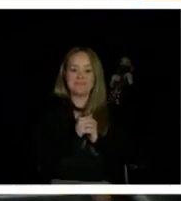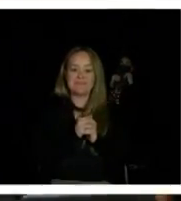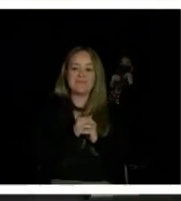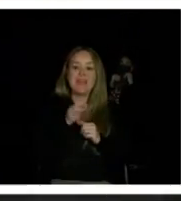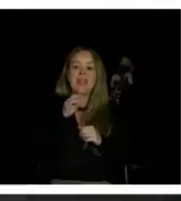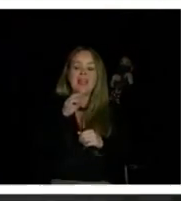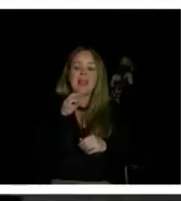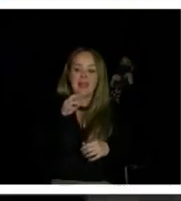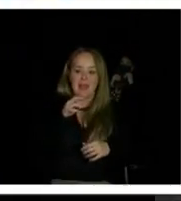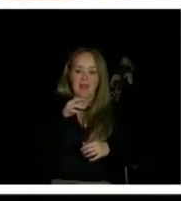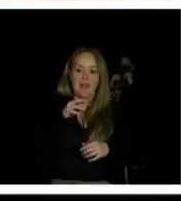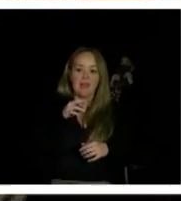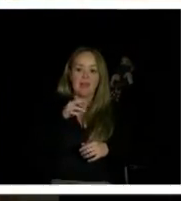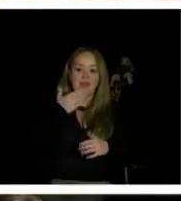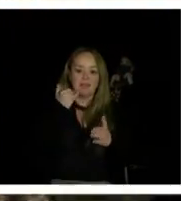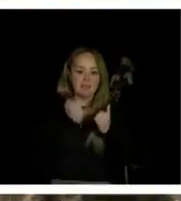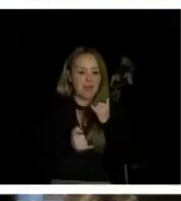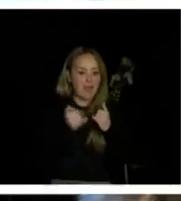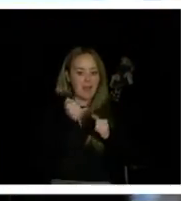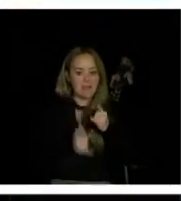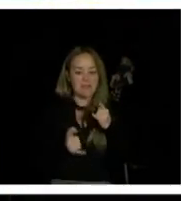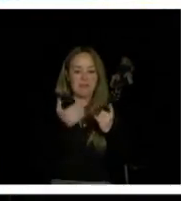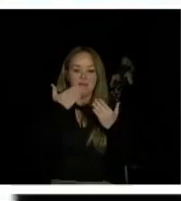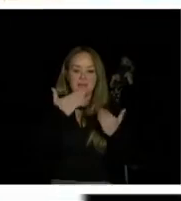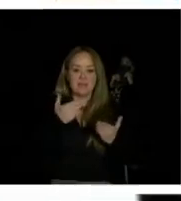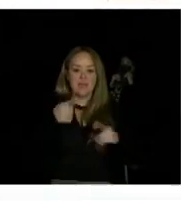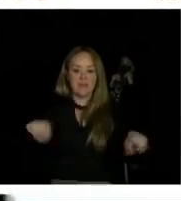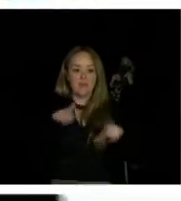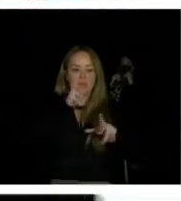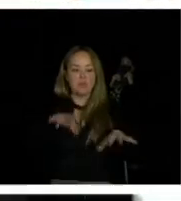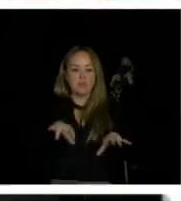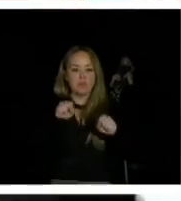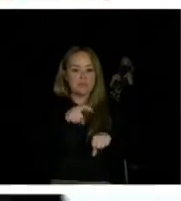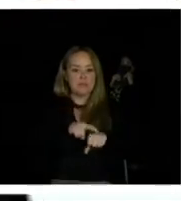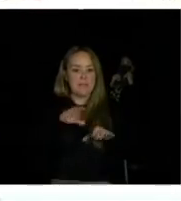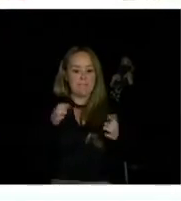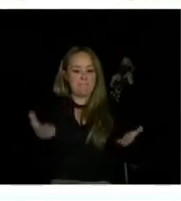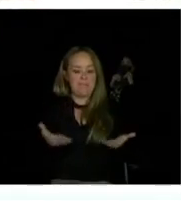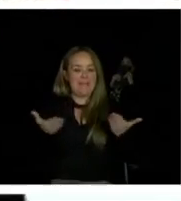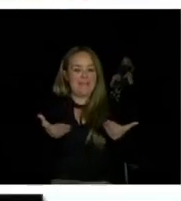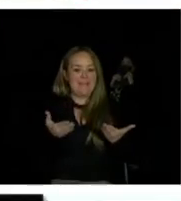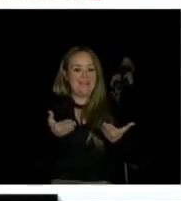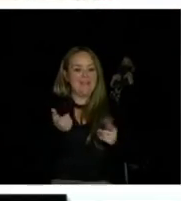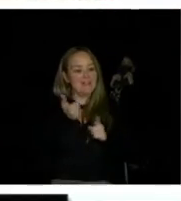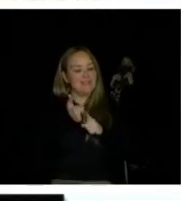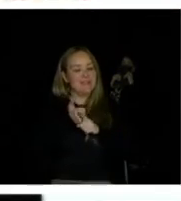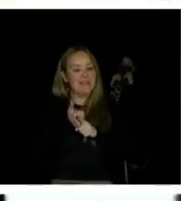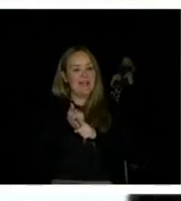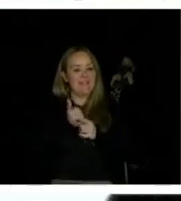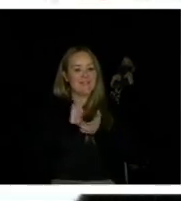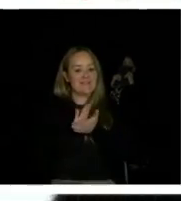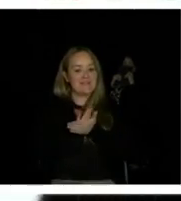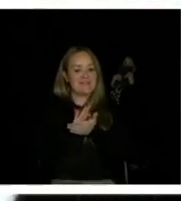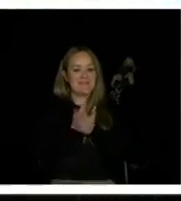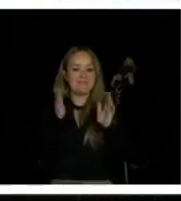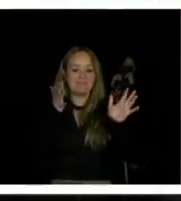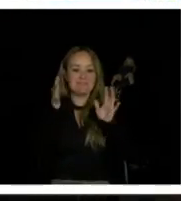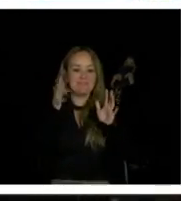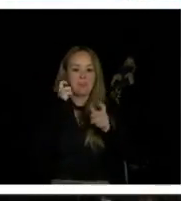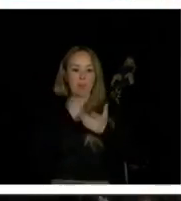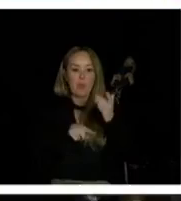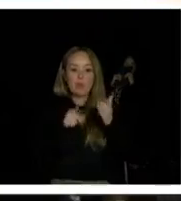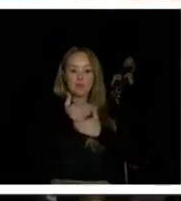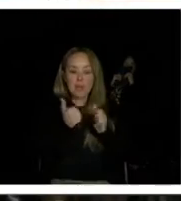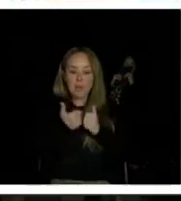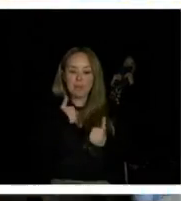And lastly, I want to thank you, those of you who took the time to be here. Give yourselves a round of applause, because what you shared with me